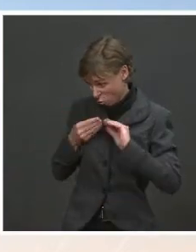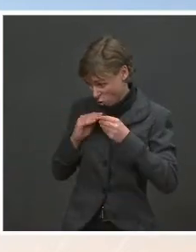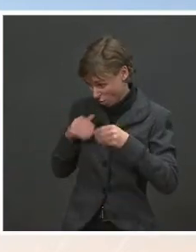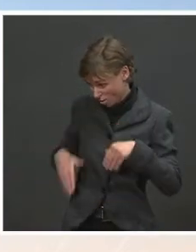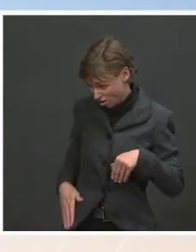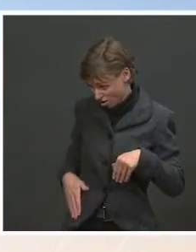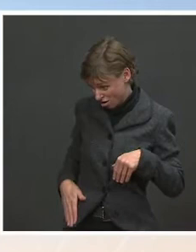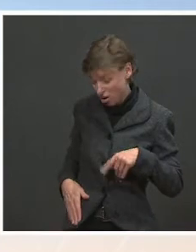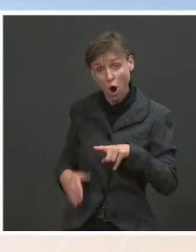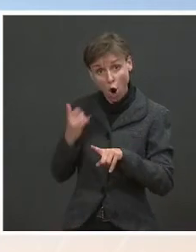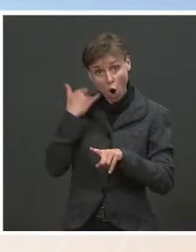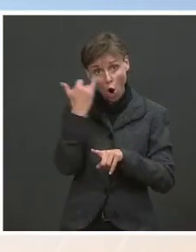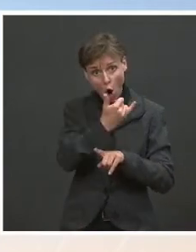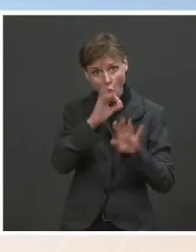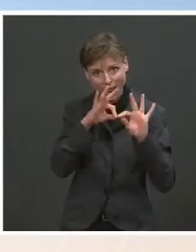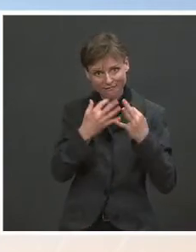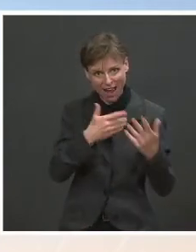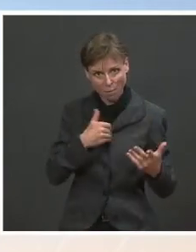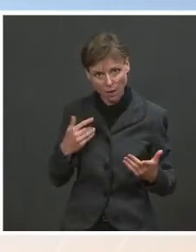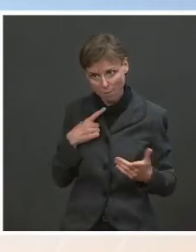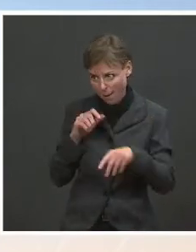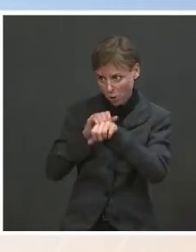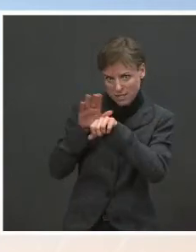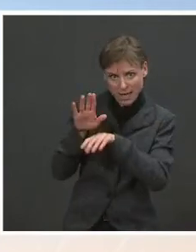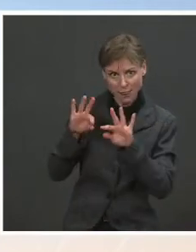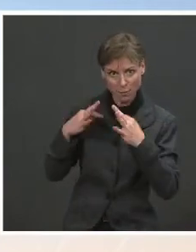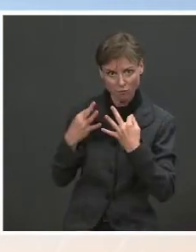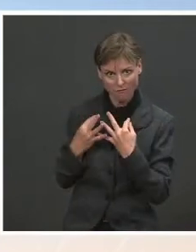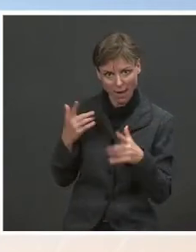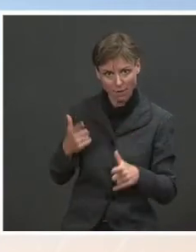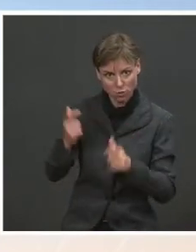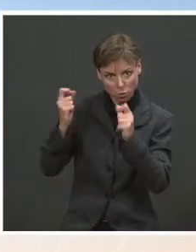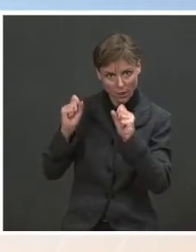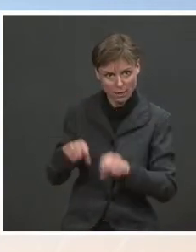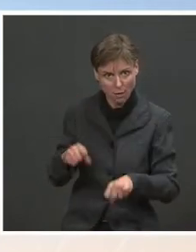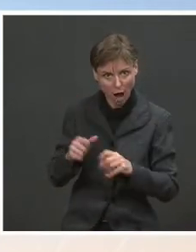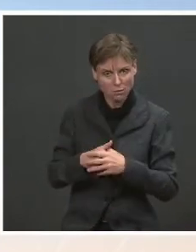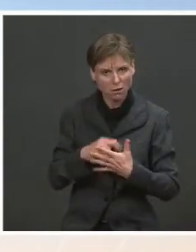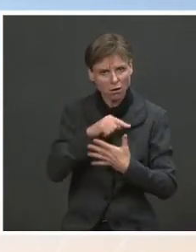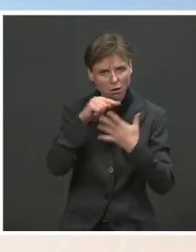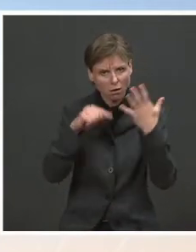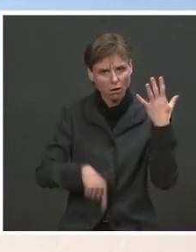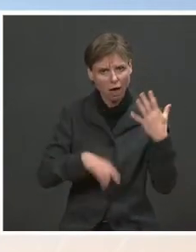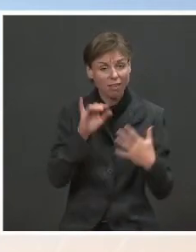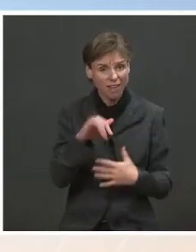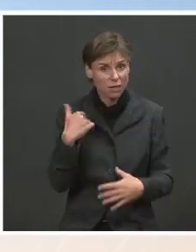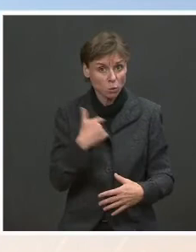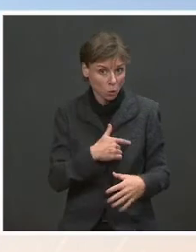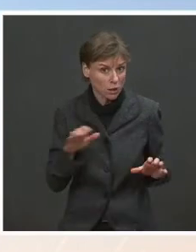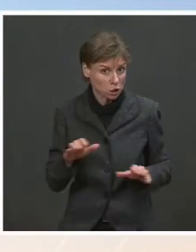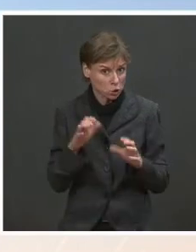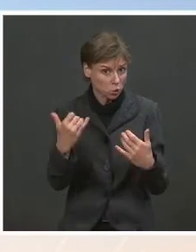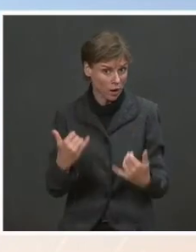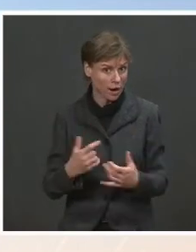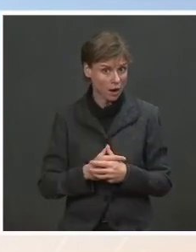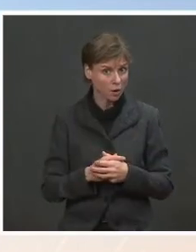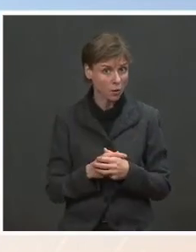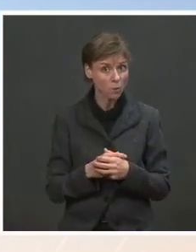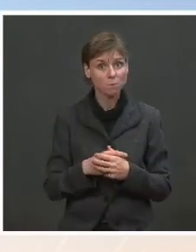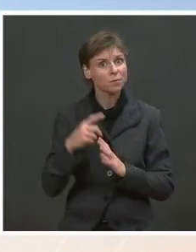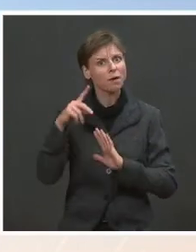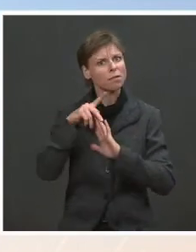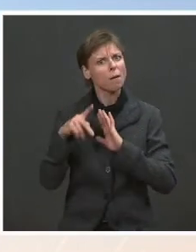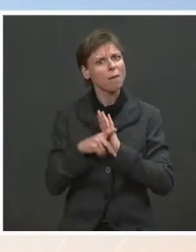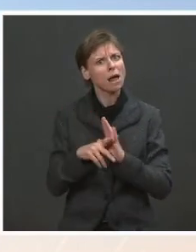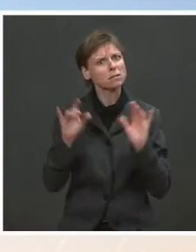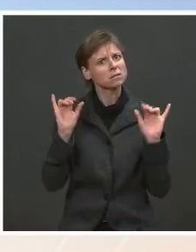the family member and get them to those family members as quickly as possible. These are the steps that we're taking at this point in time. Our policy continues